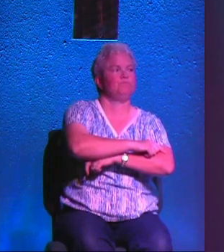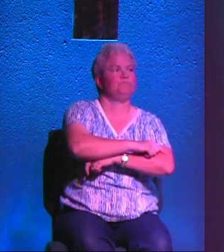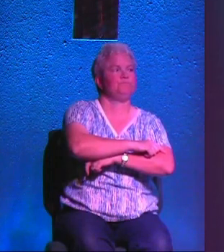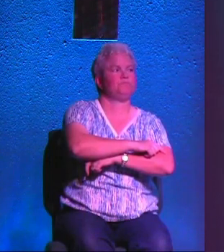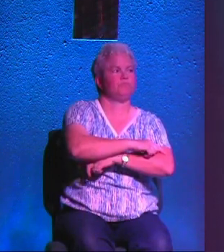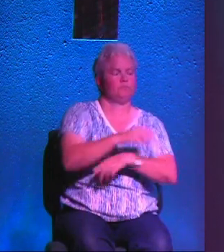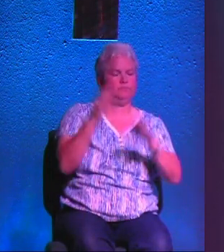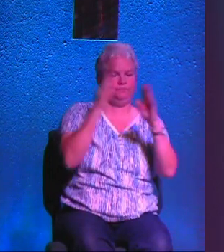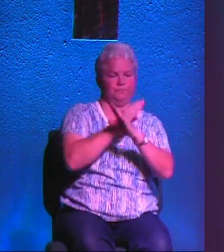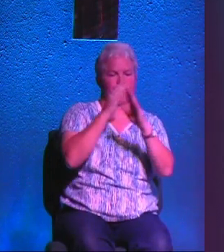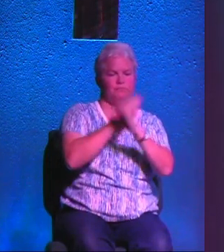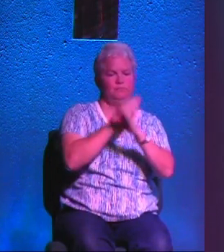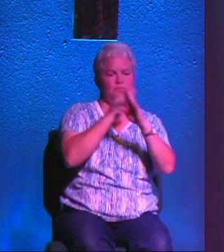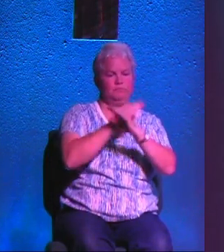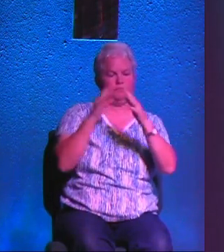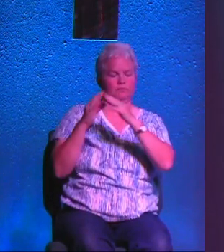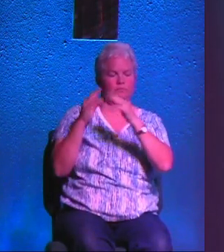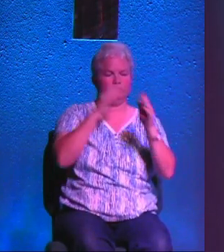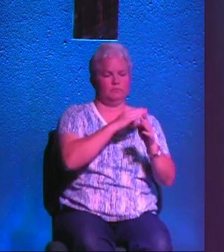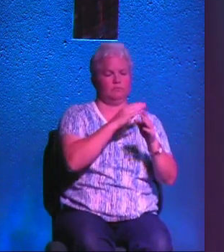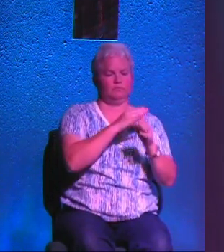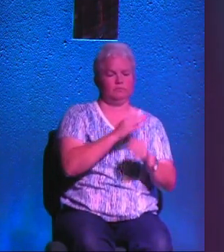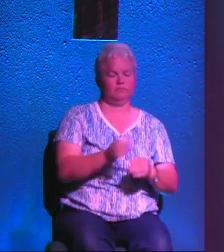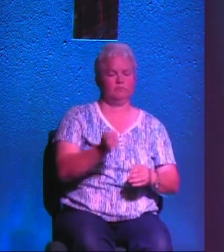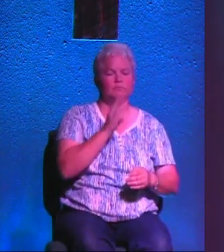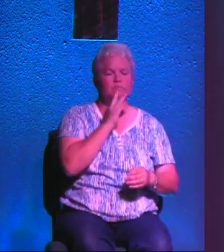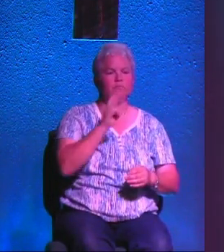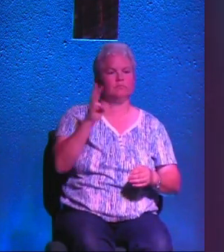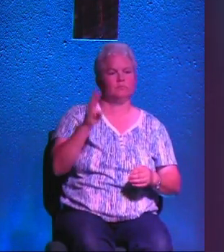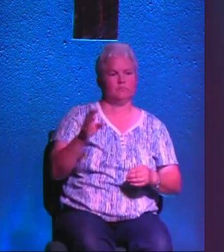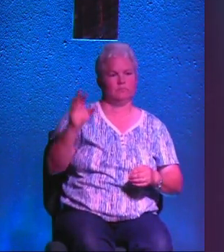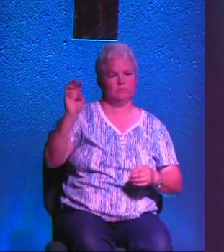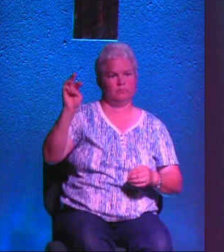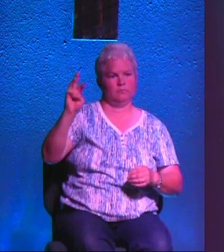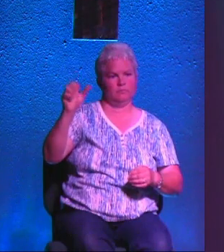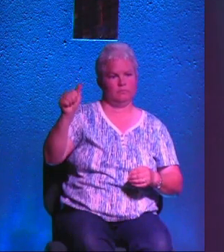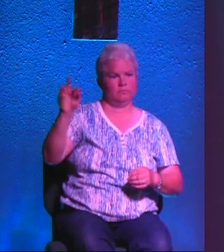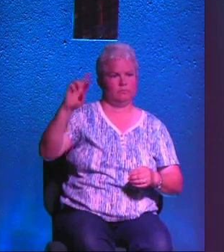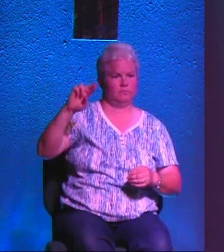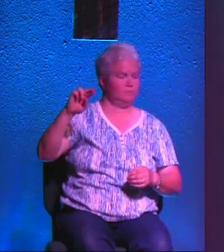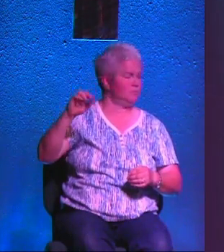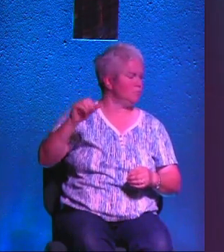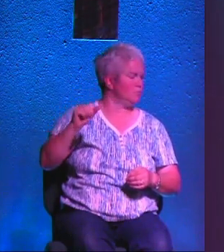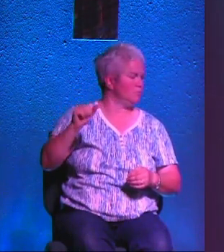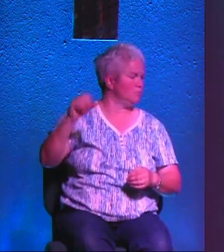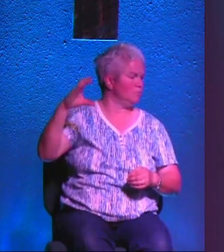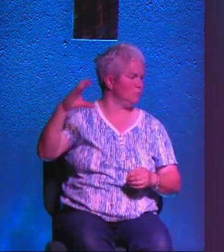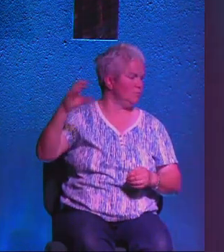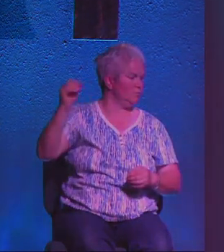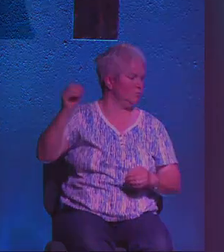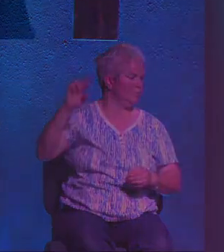able to fight the war that's raging within our own heads. Look at